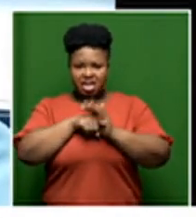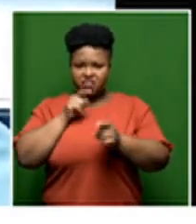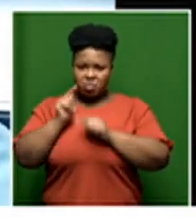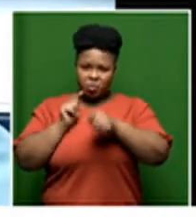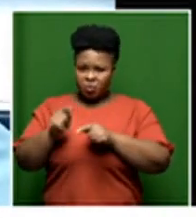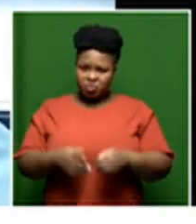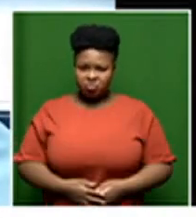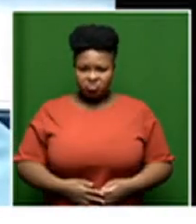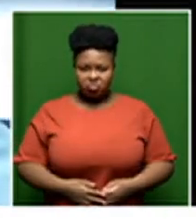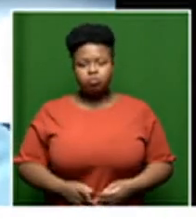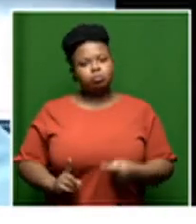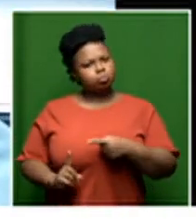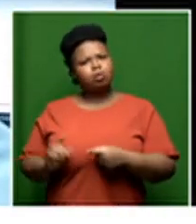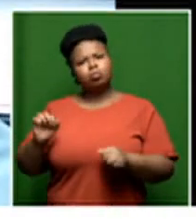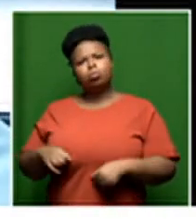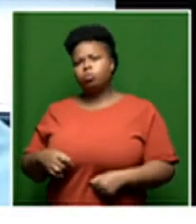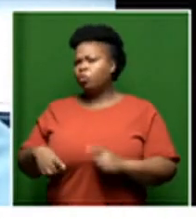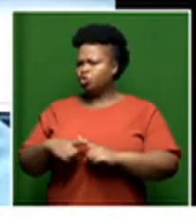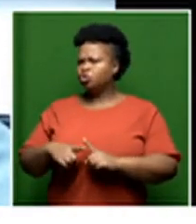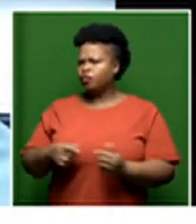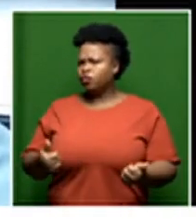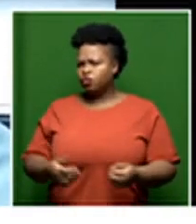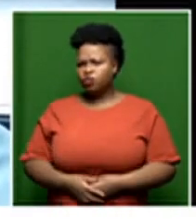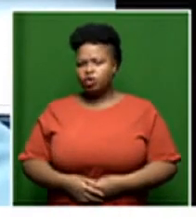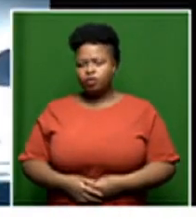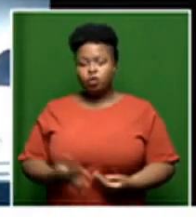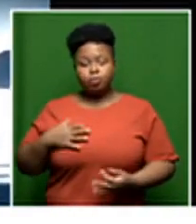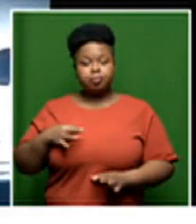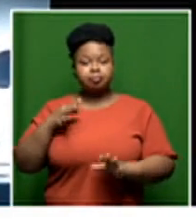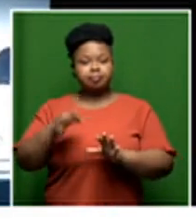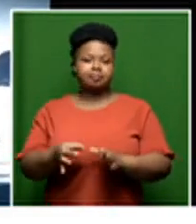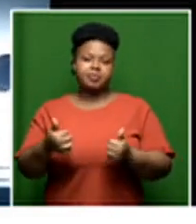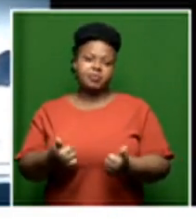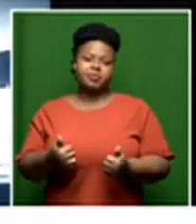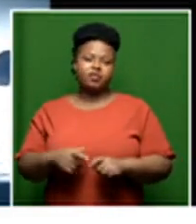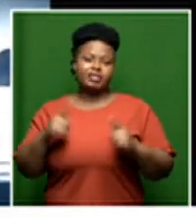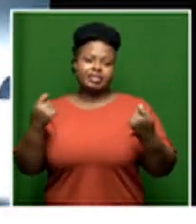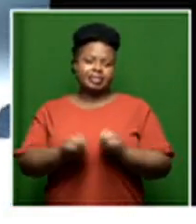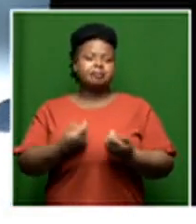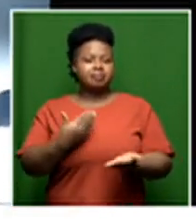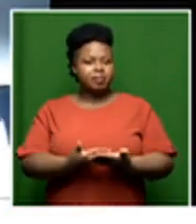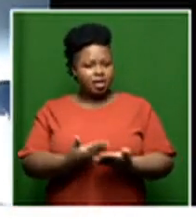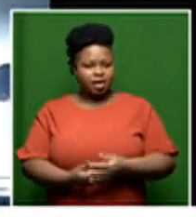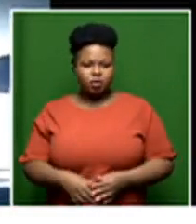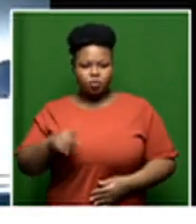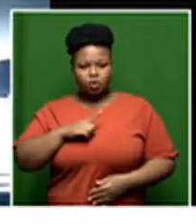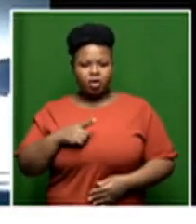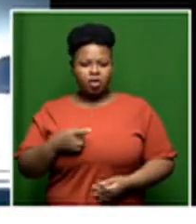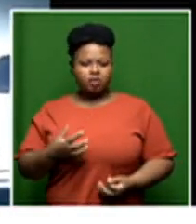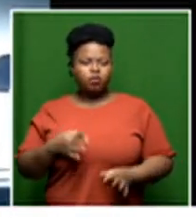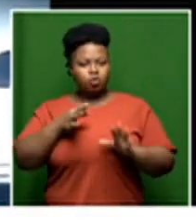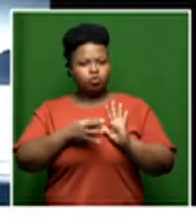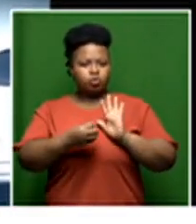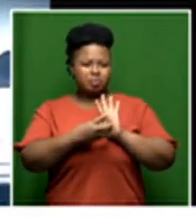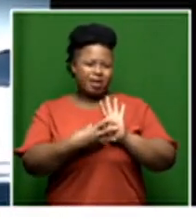Yes, he's very positive. He's very positive in terms of what he can contribute to this team, in terms of what he can contribute to this